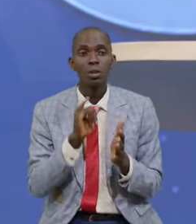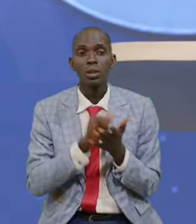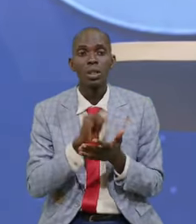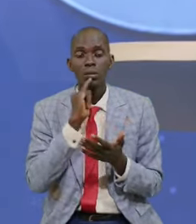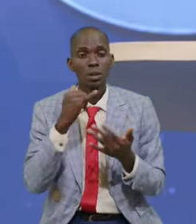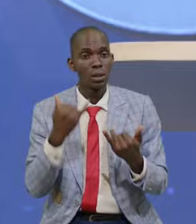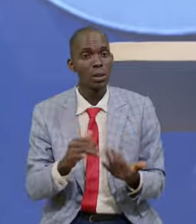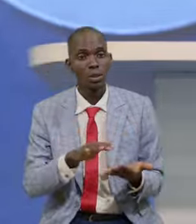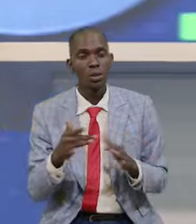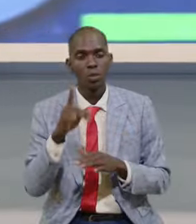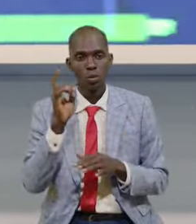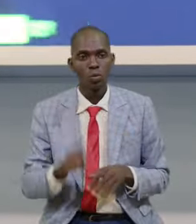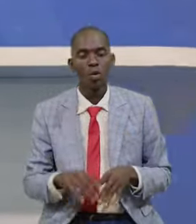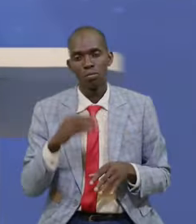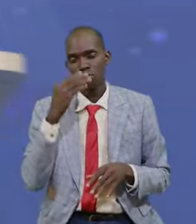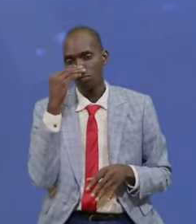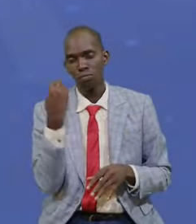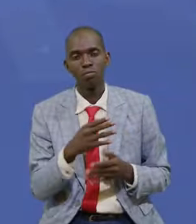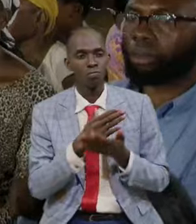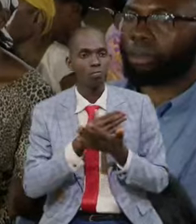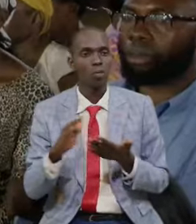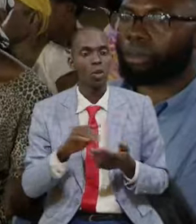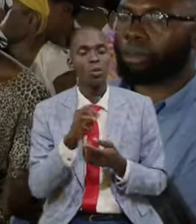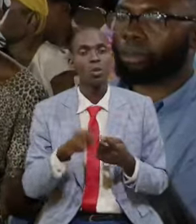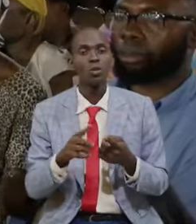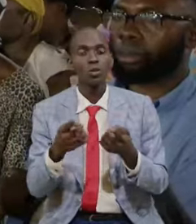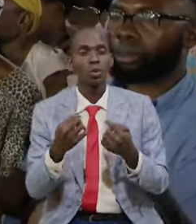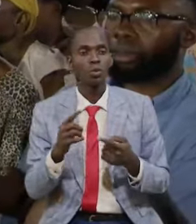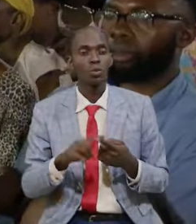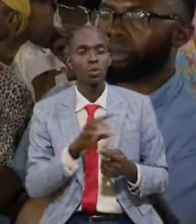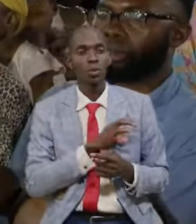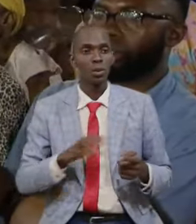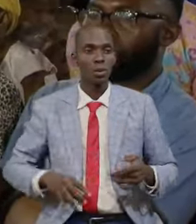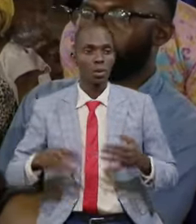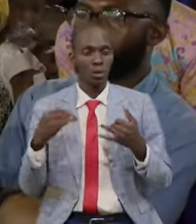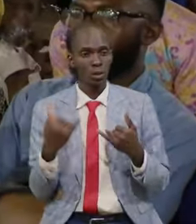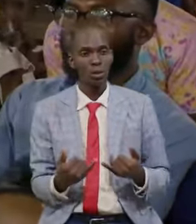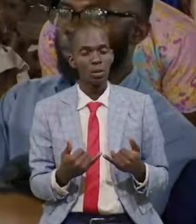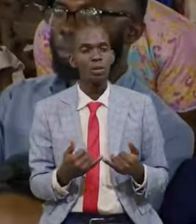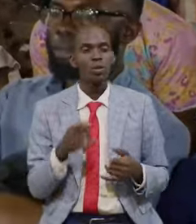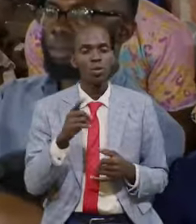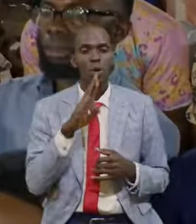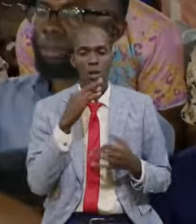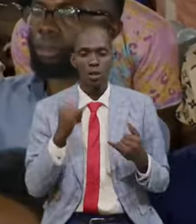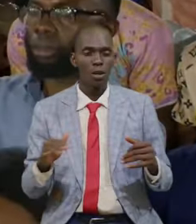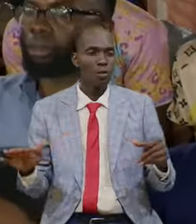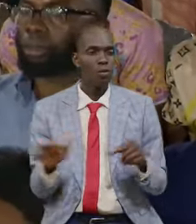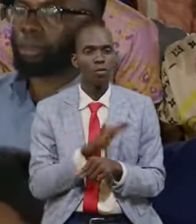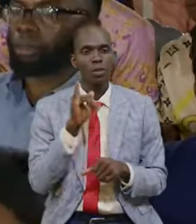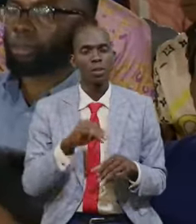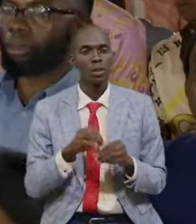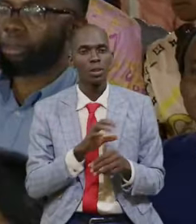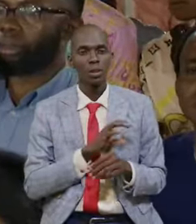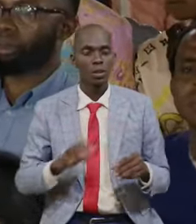then you come to Christ. And when you come to Christ like that, fully in Christ, totally in Christ, completely in